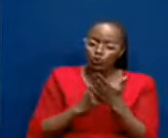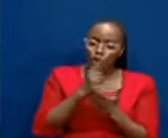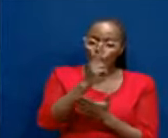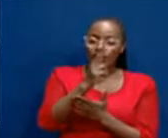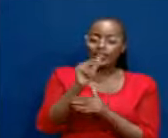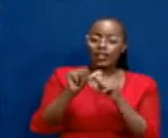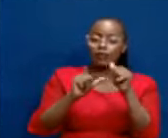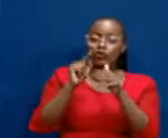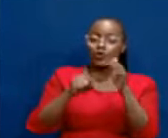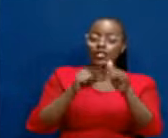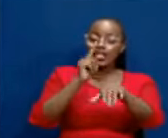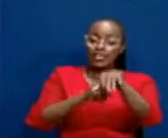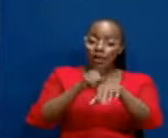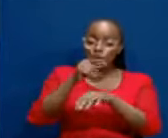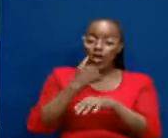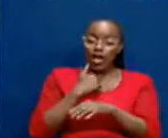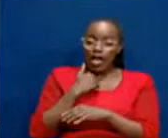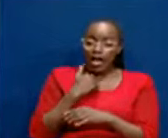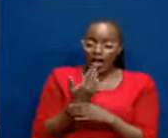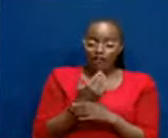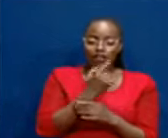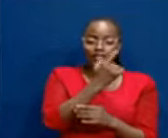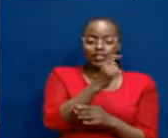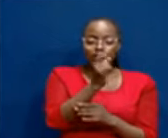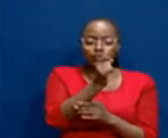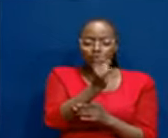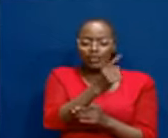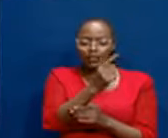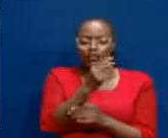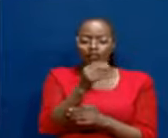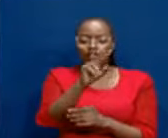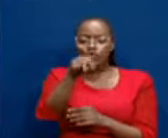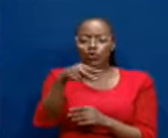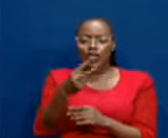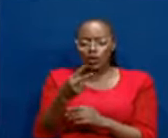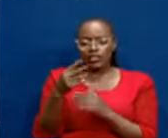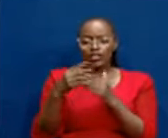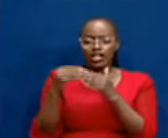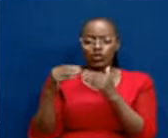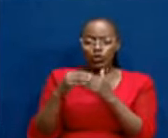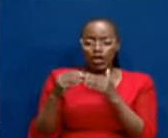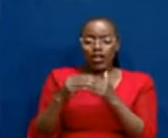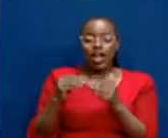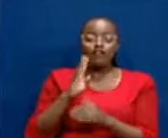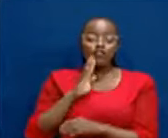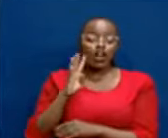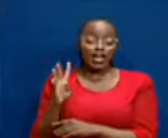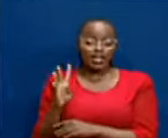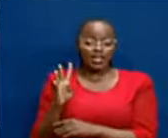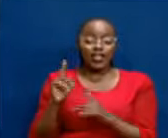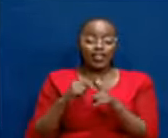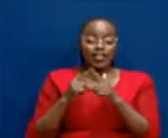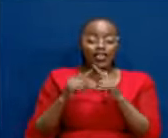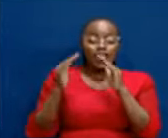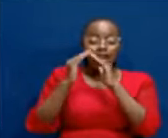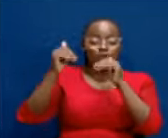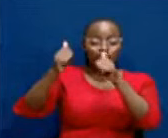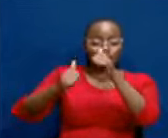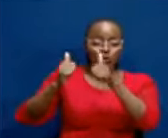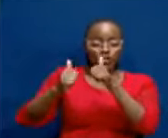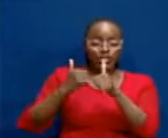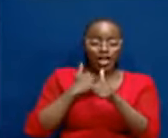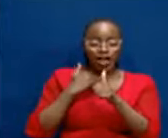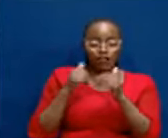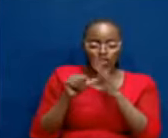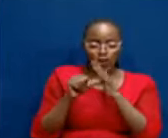is when you have the income per capita per person in Kenya at $2,000 at 400, the kind of houses, the problem